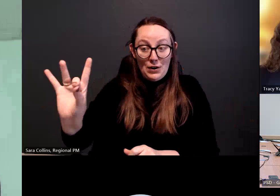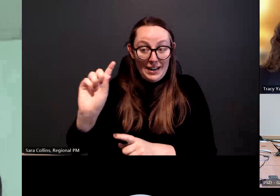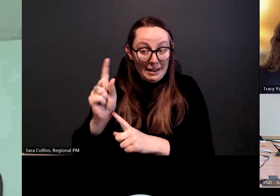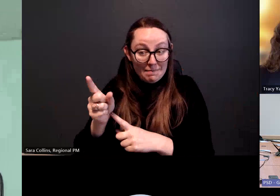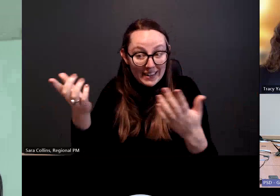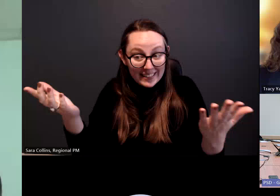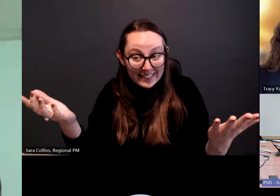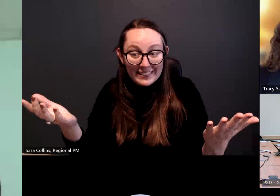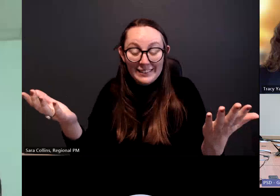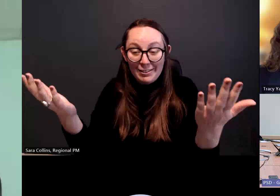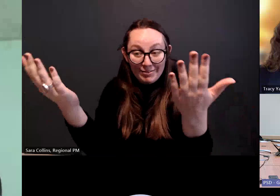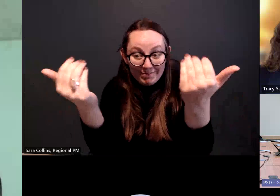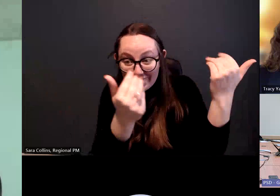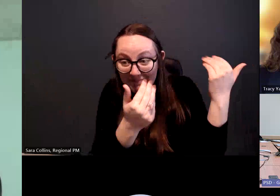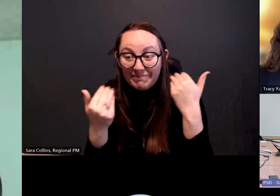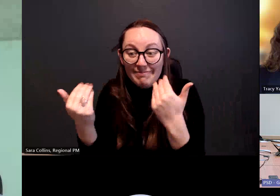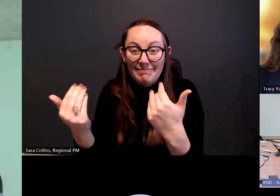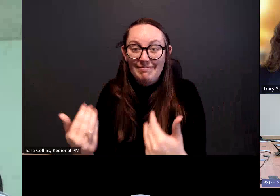Yeah.